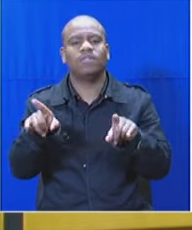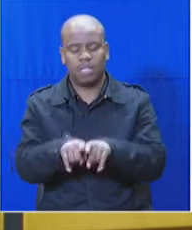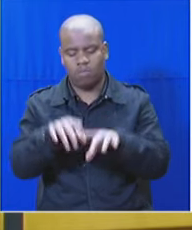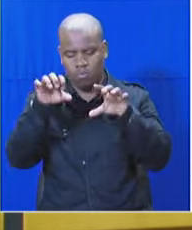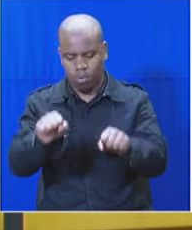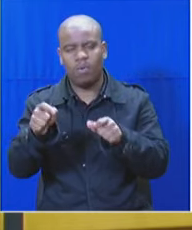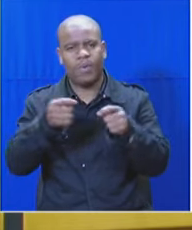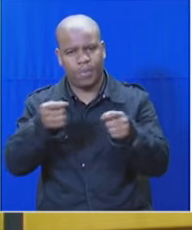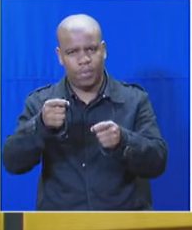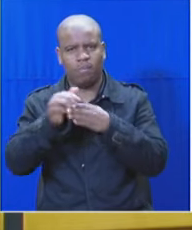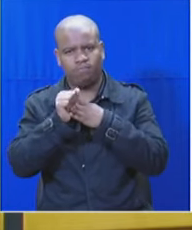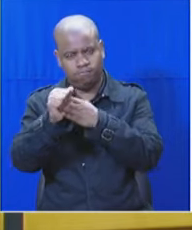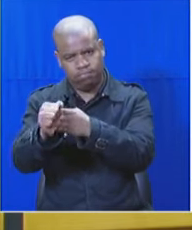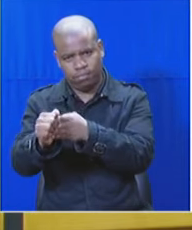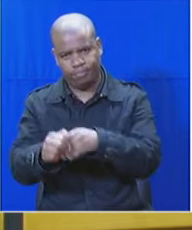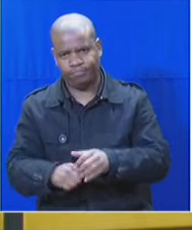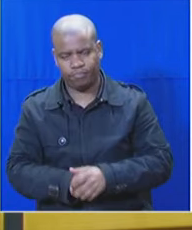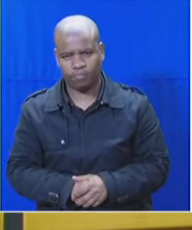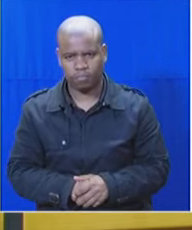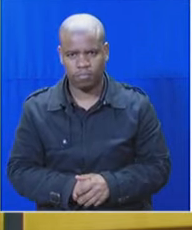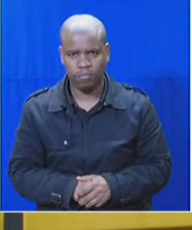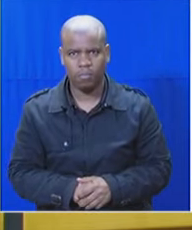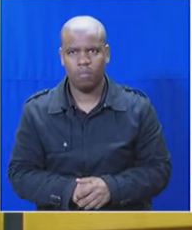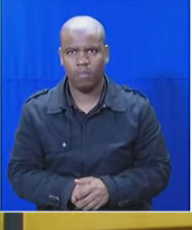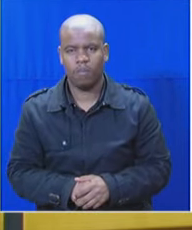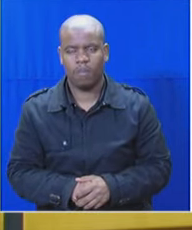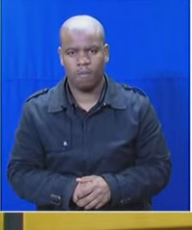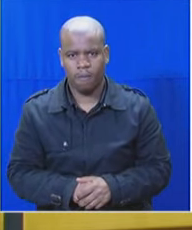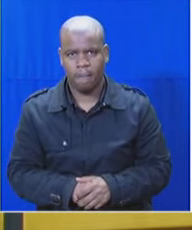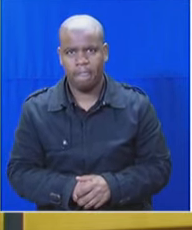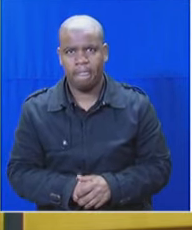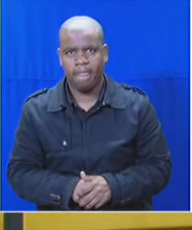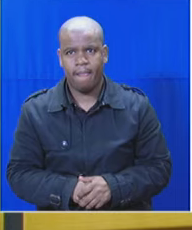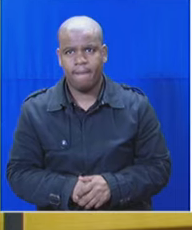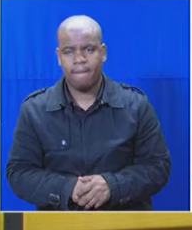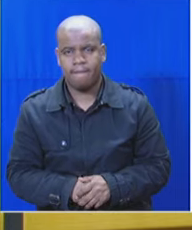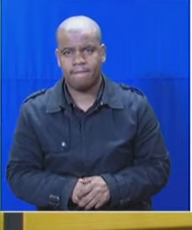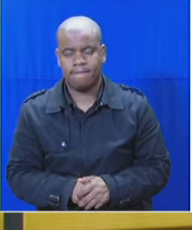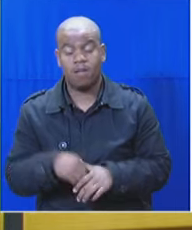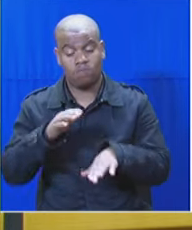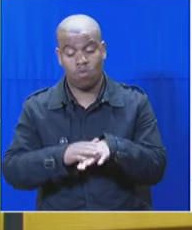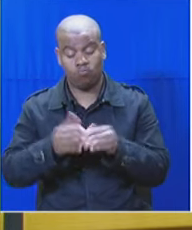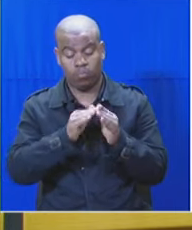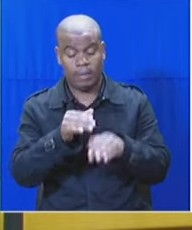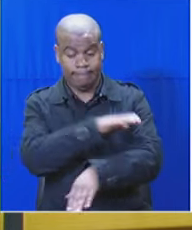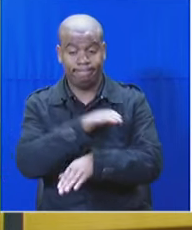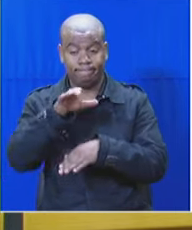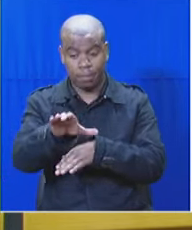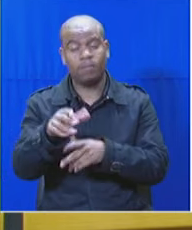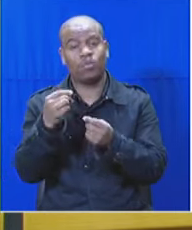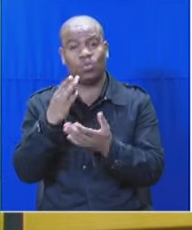ANC, through yet another landslide victory, was thus given a further mandate to continue to expedite the